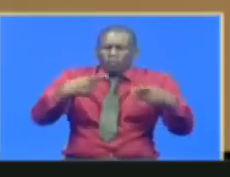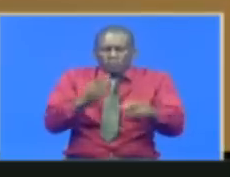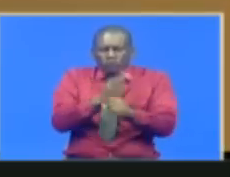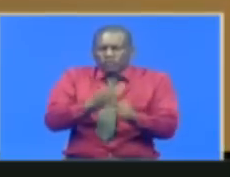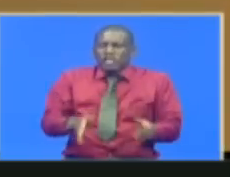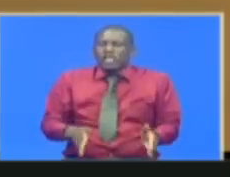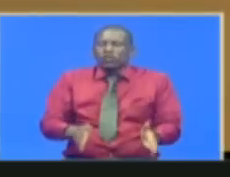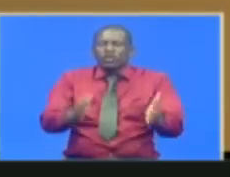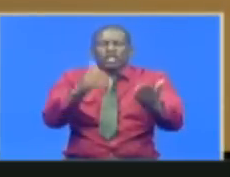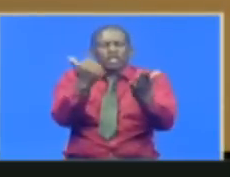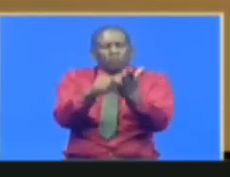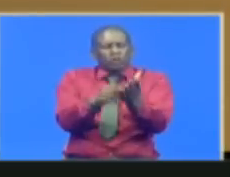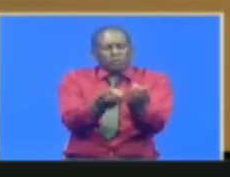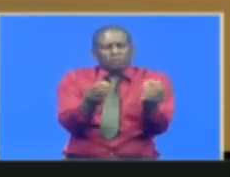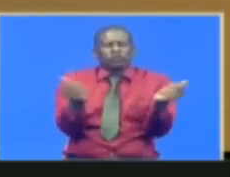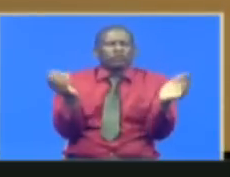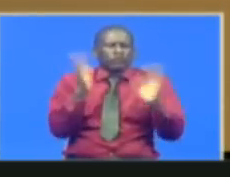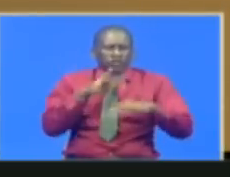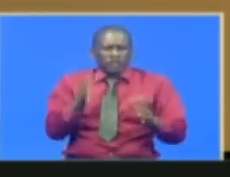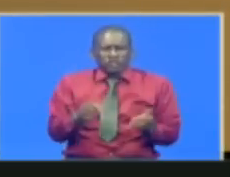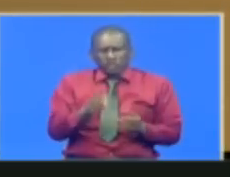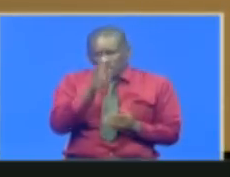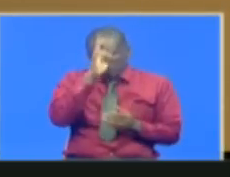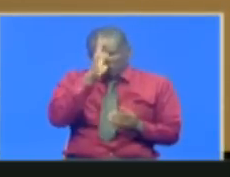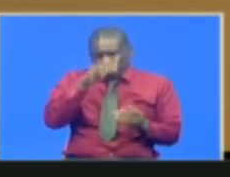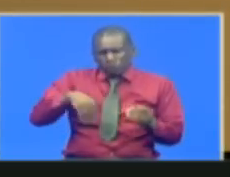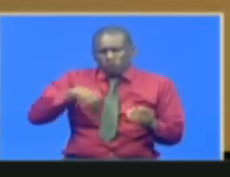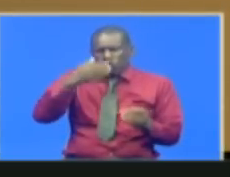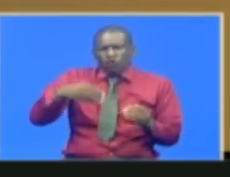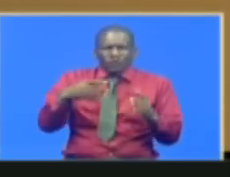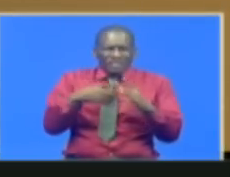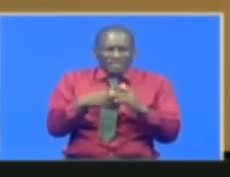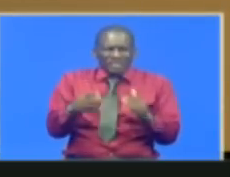will come to an end. The police will start a major